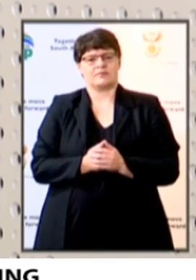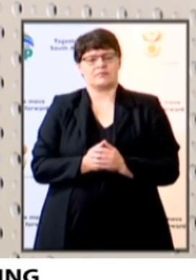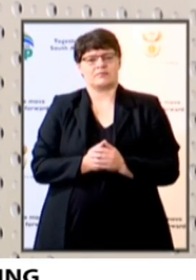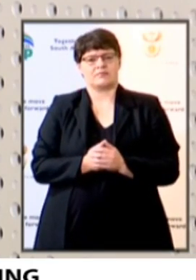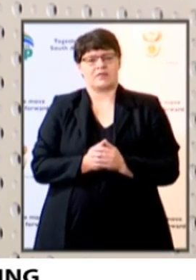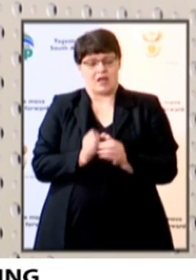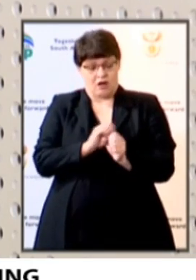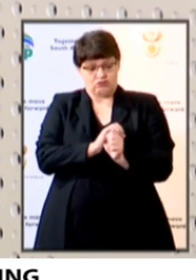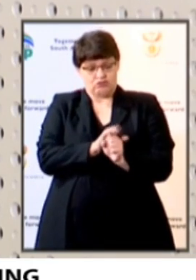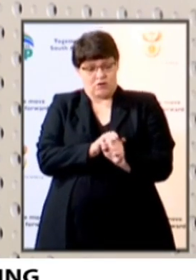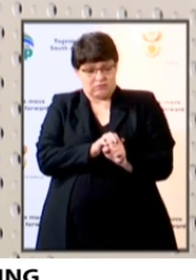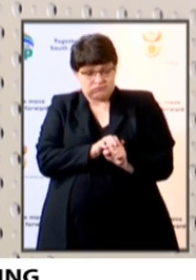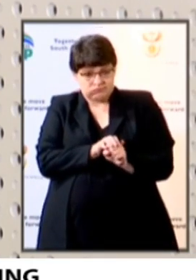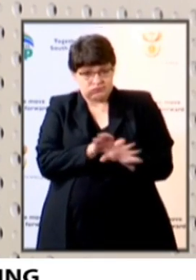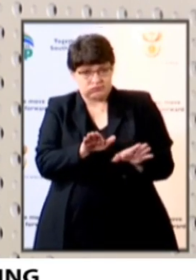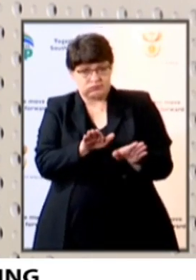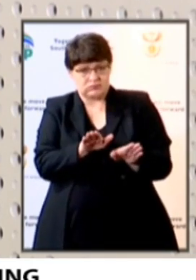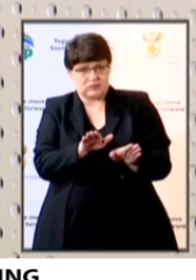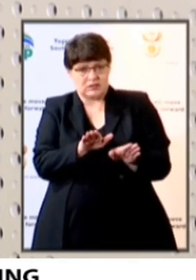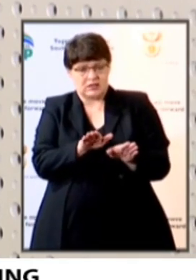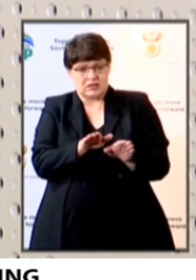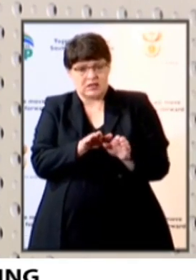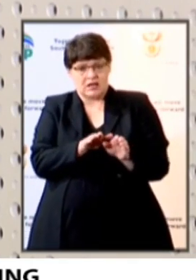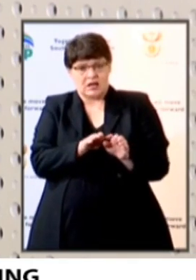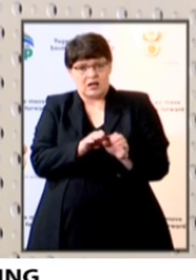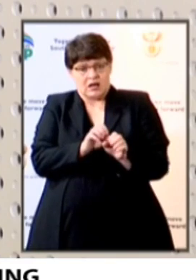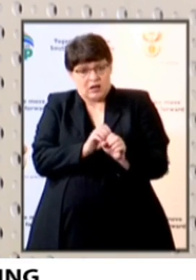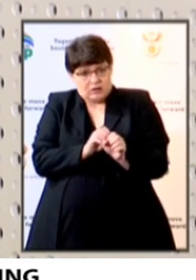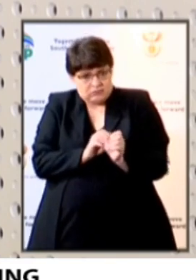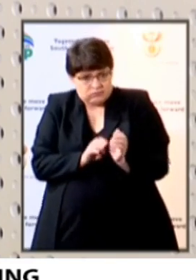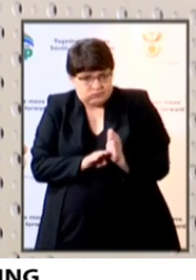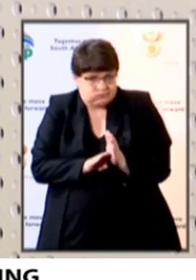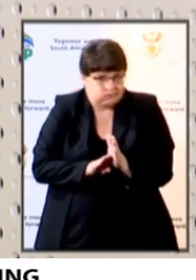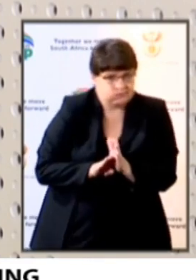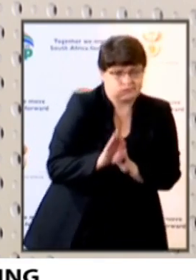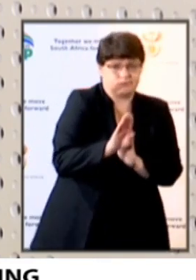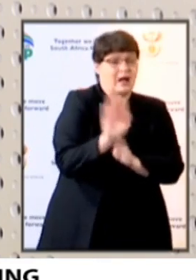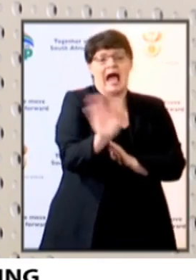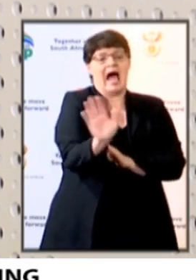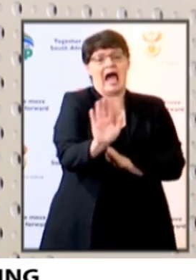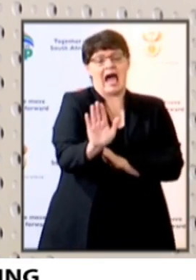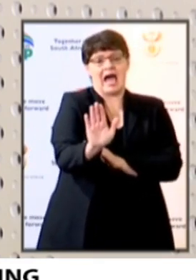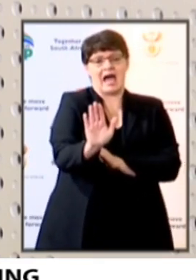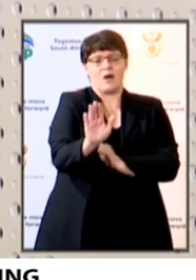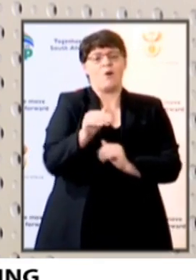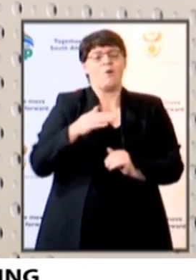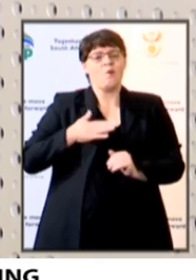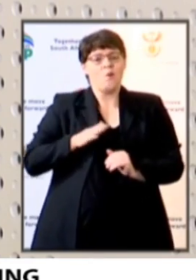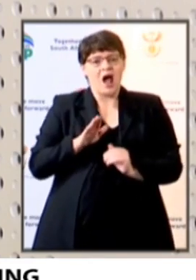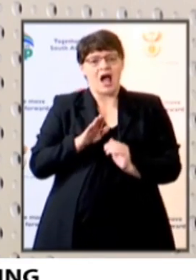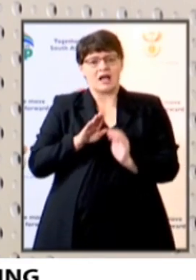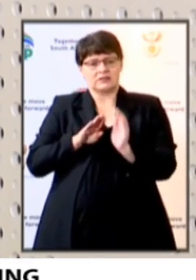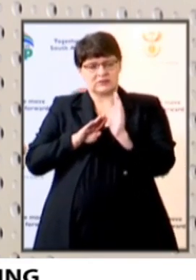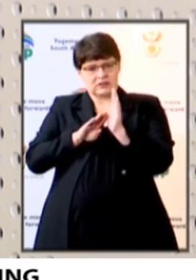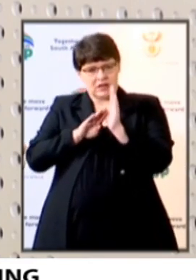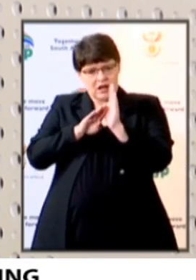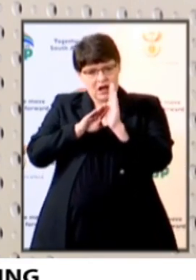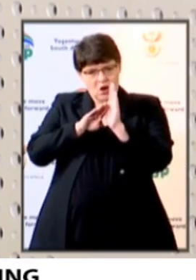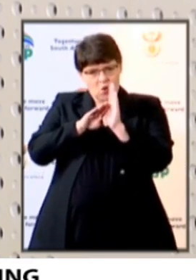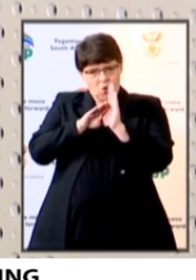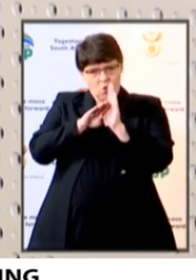of infection, the speed of the spread of infection, is not high, so that the curve does